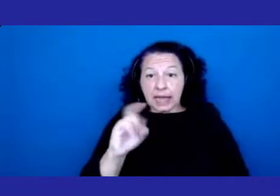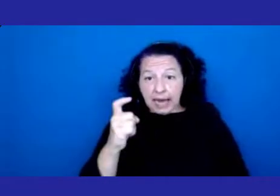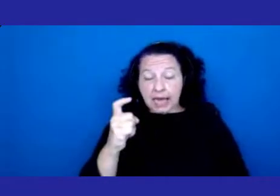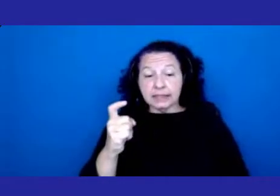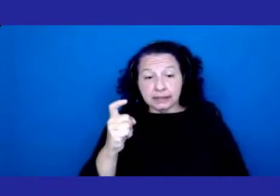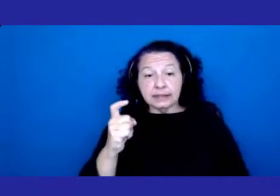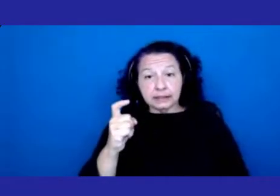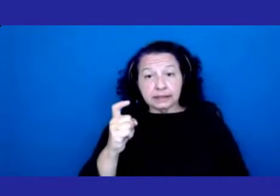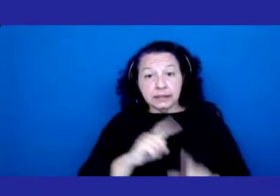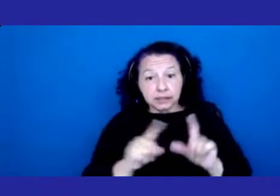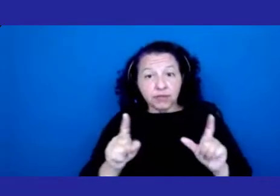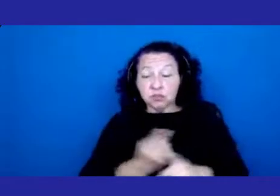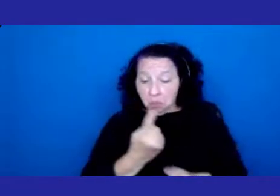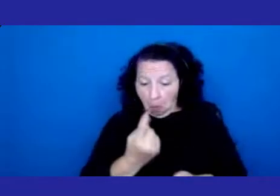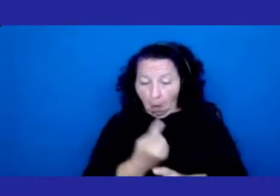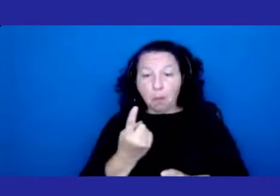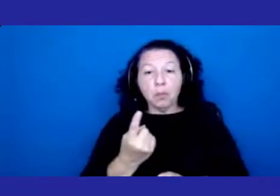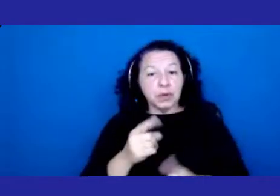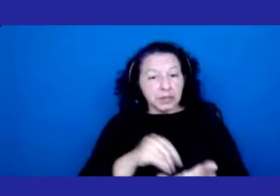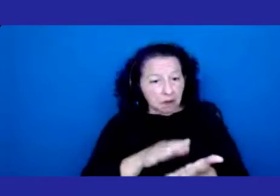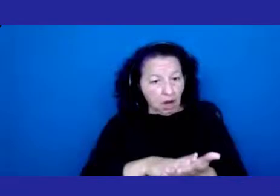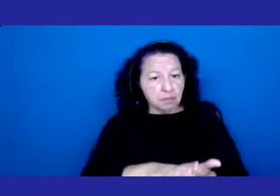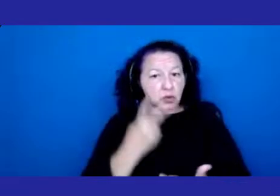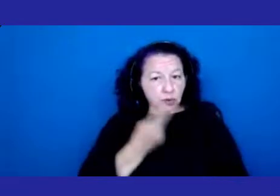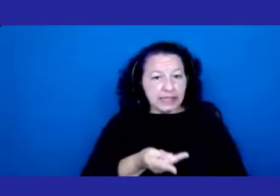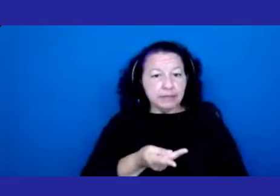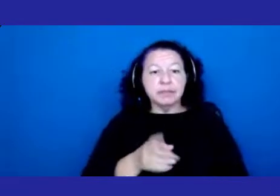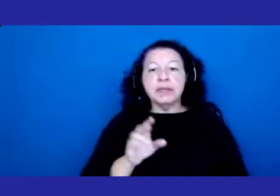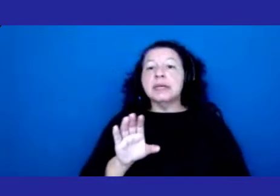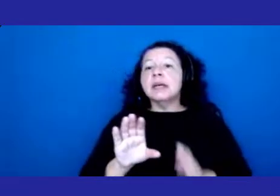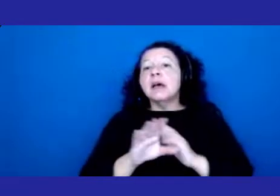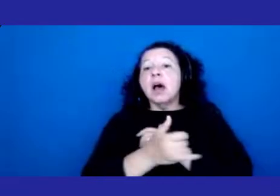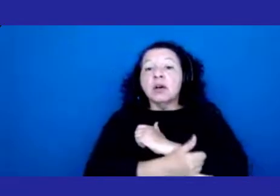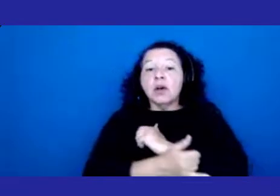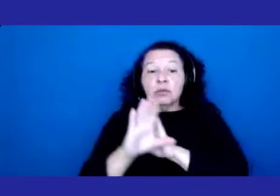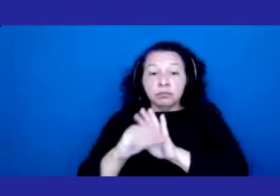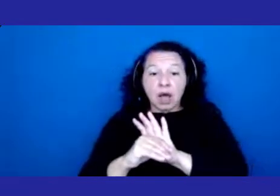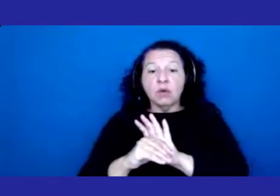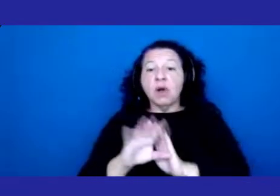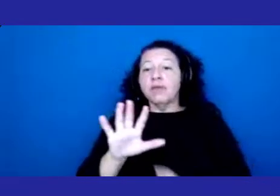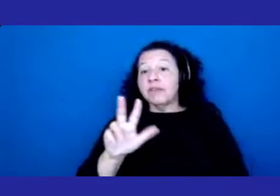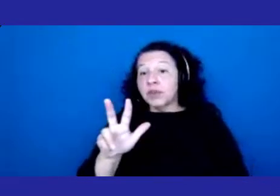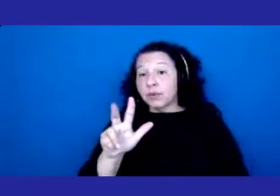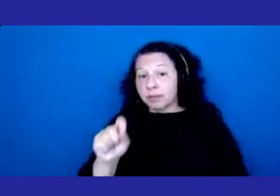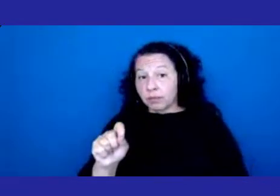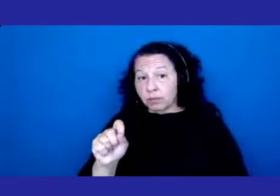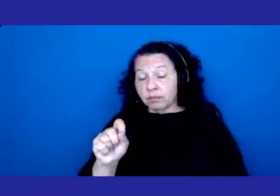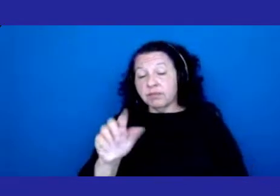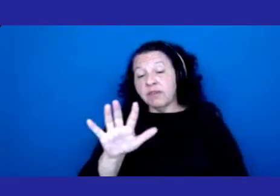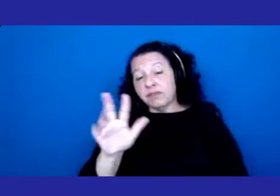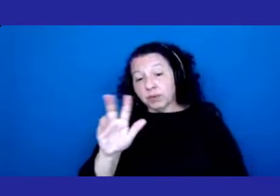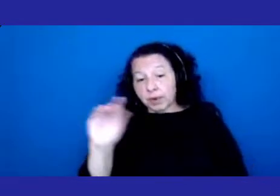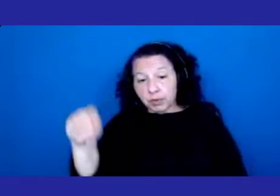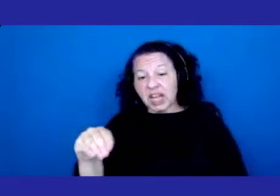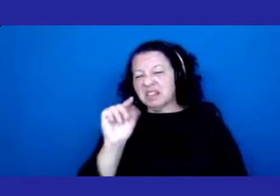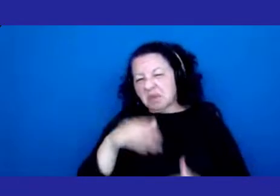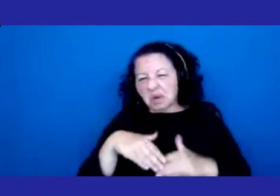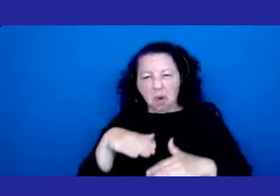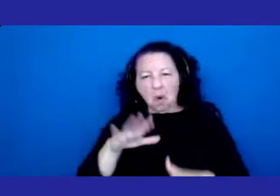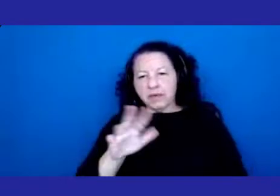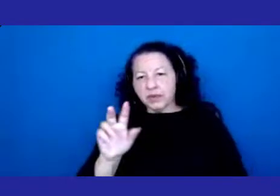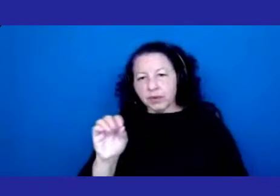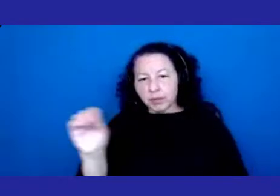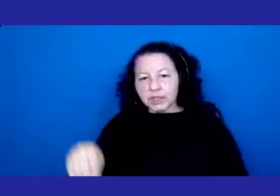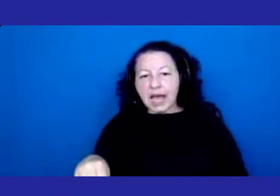properly documented. Ethnic background, only 53%, a little over 53%